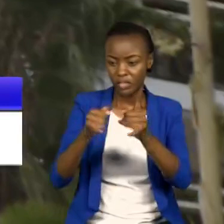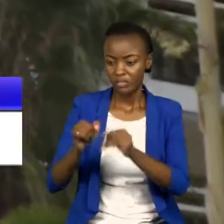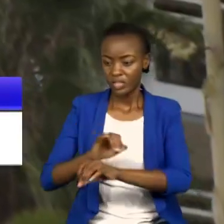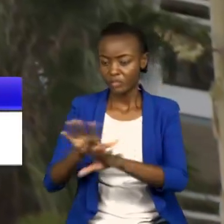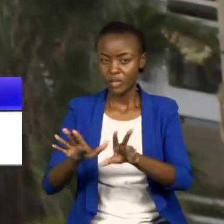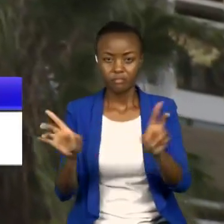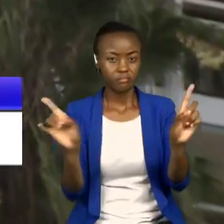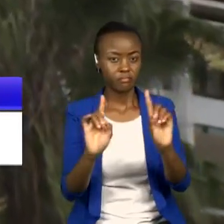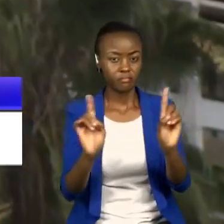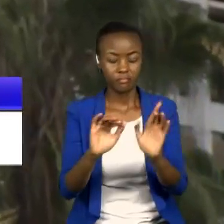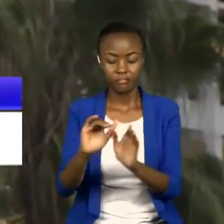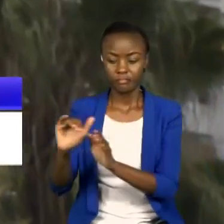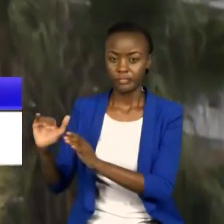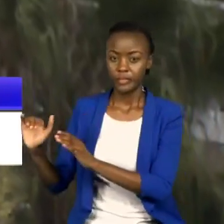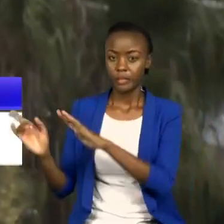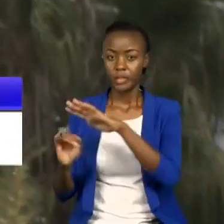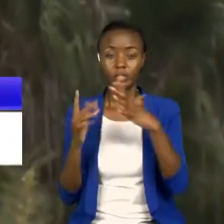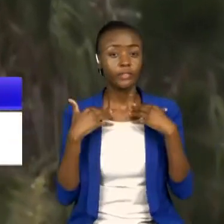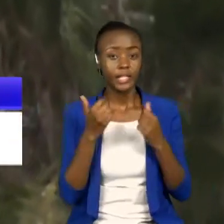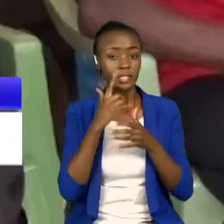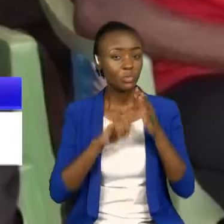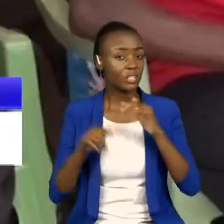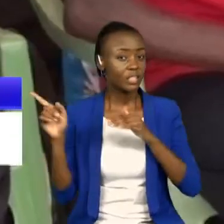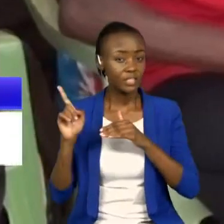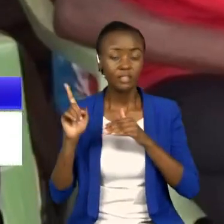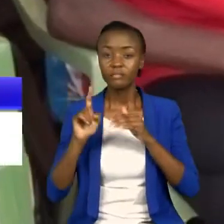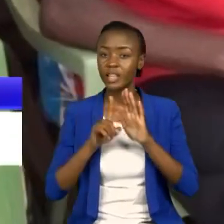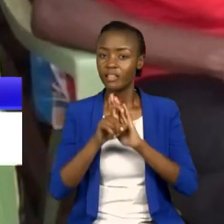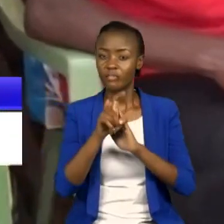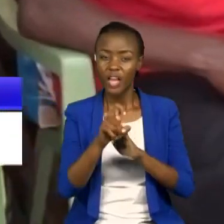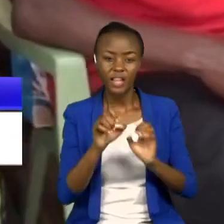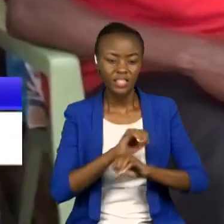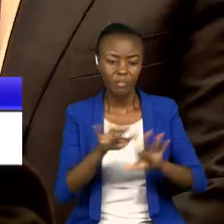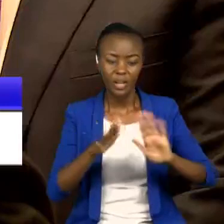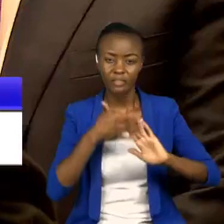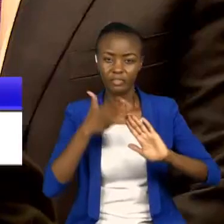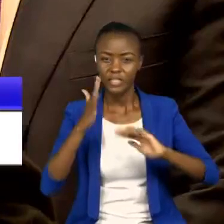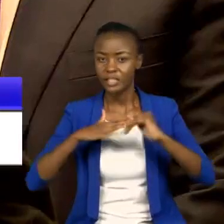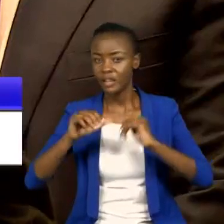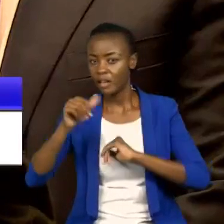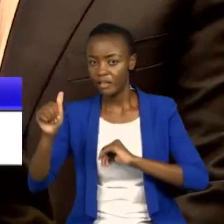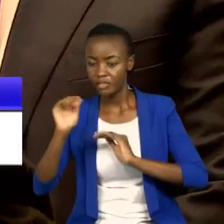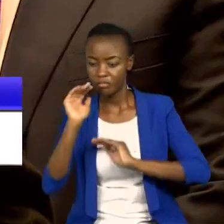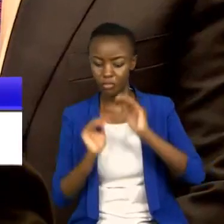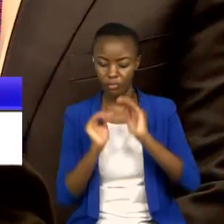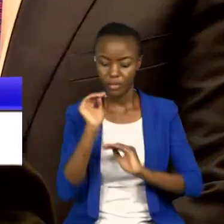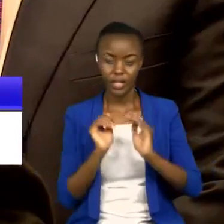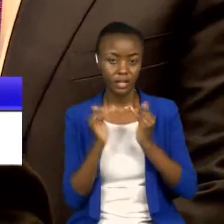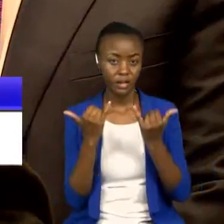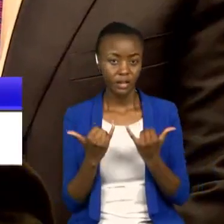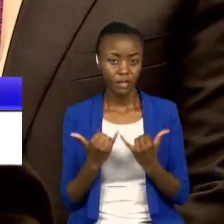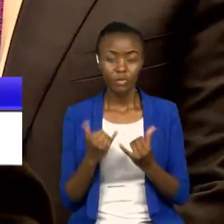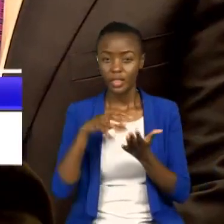community. The Ministry of Health noting that this variant is more infectious than other variants. And I can tell you that right now